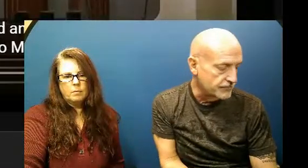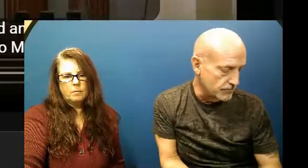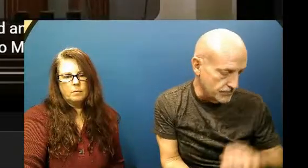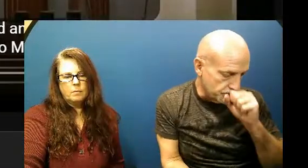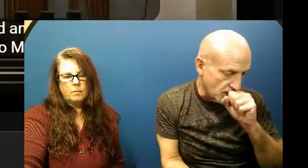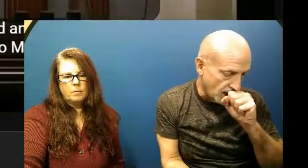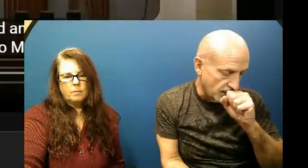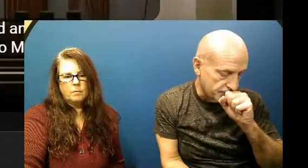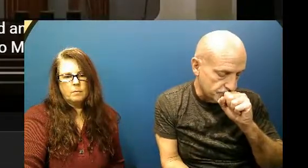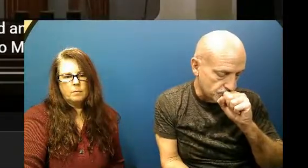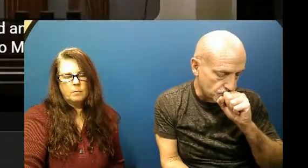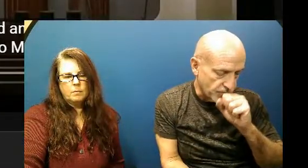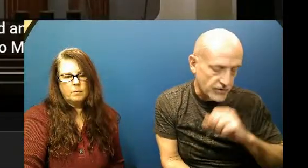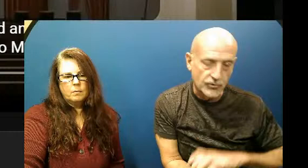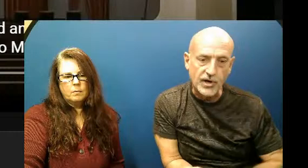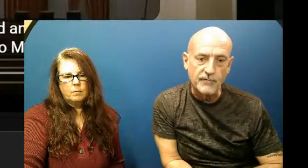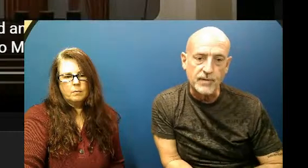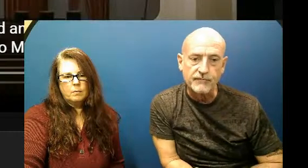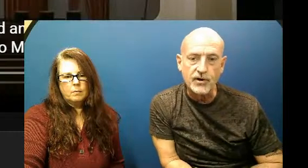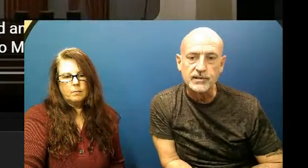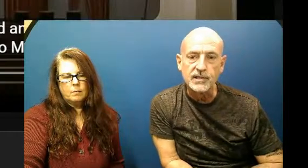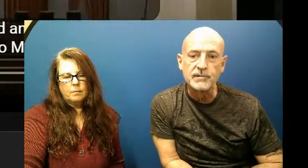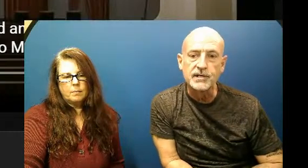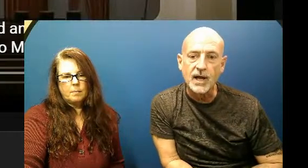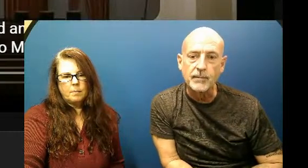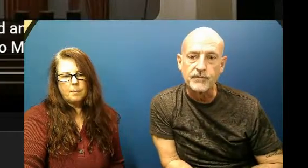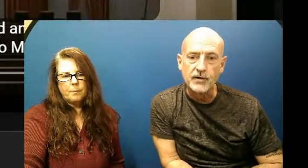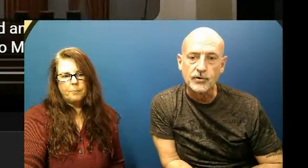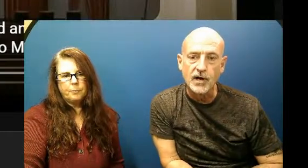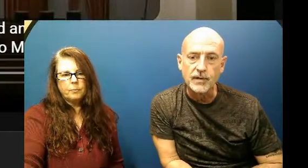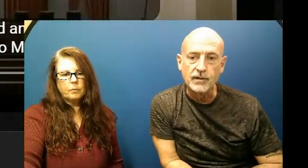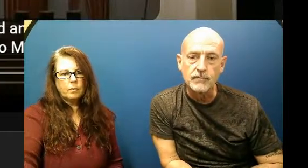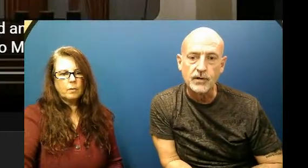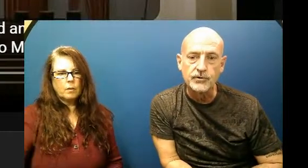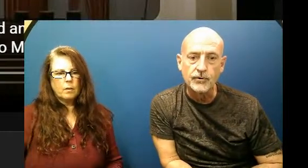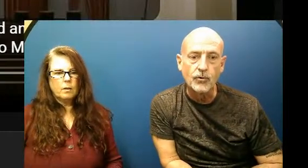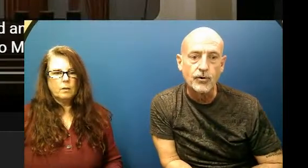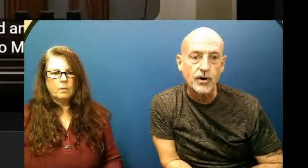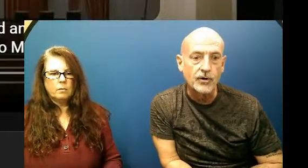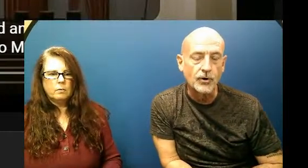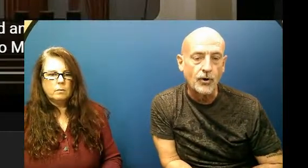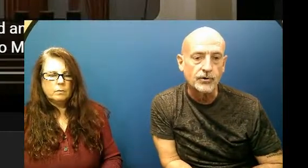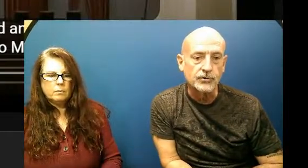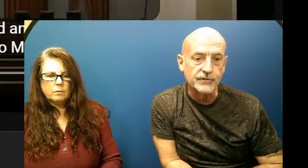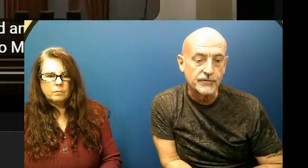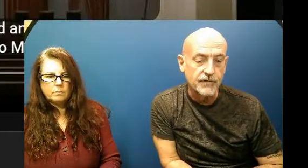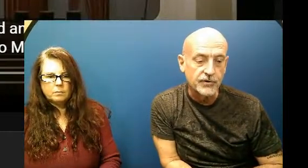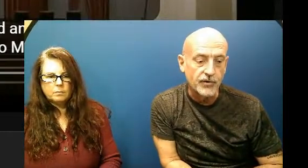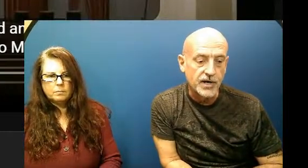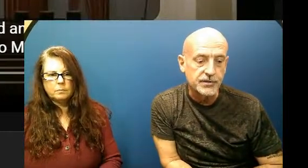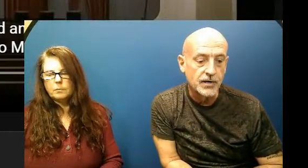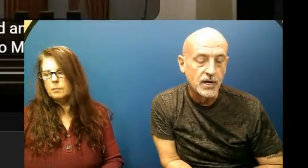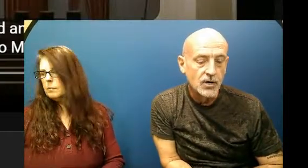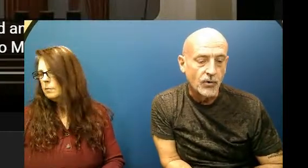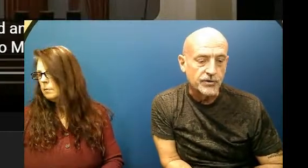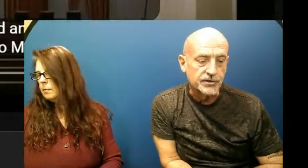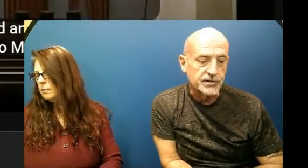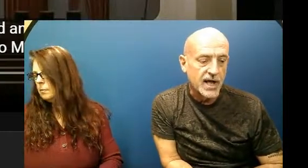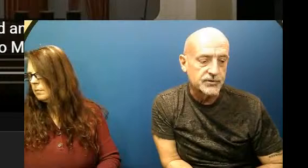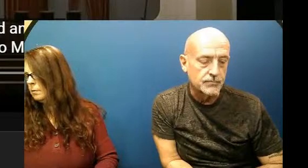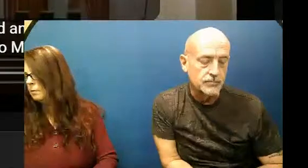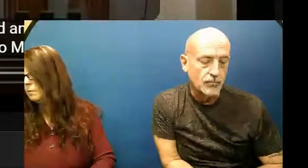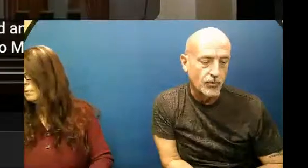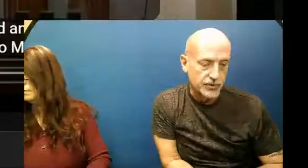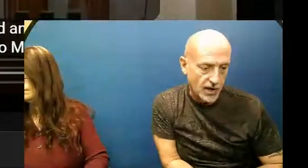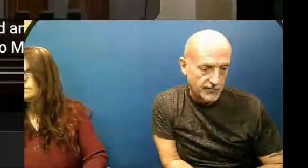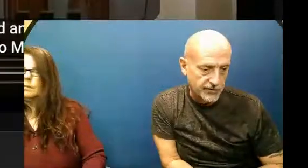of federal government, very limited type of federal government under what are called the Articles of Confederation, where the